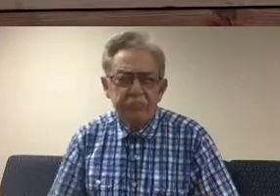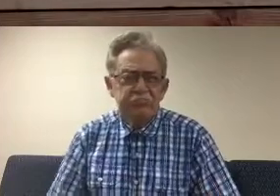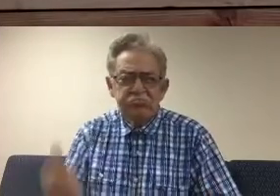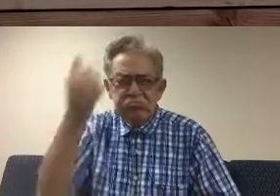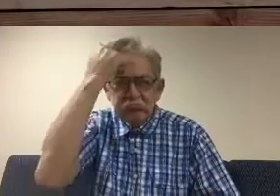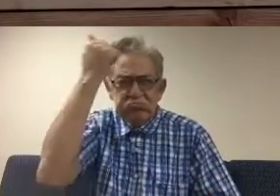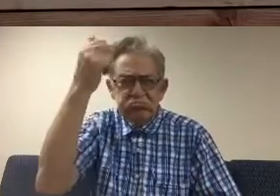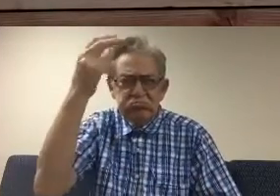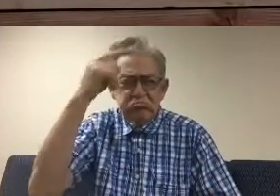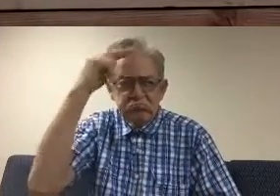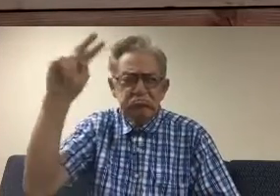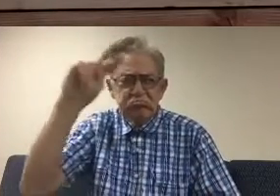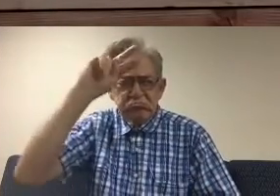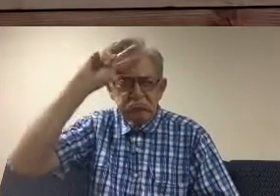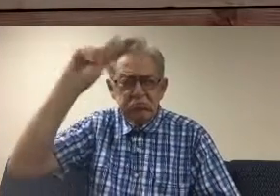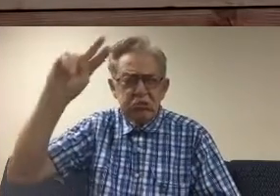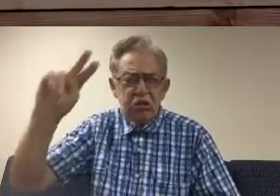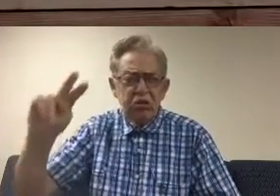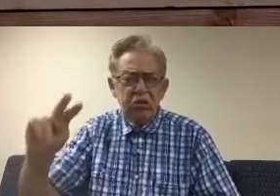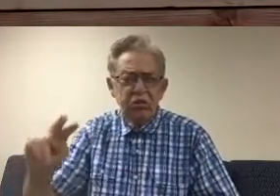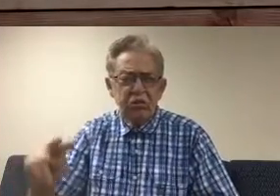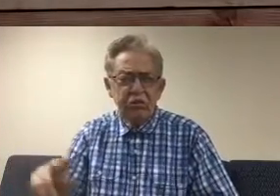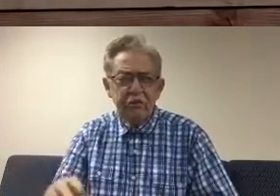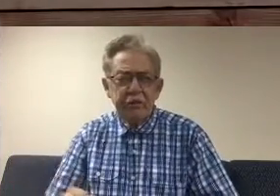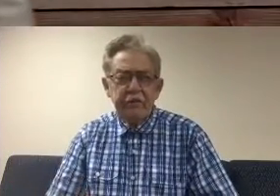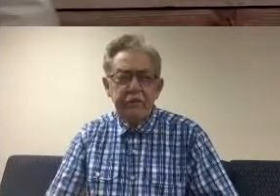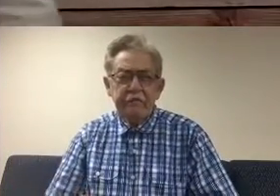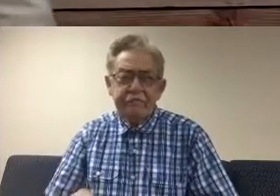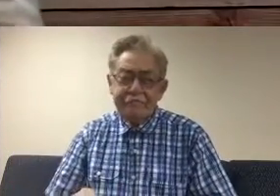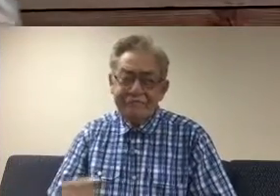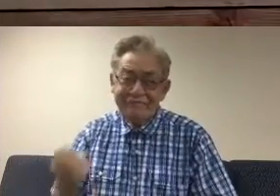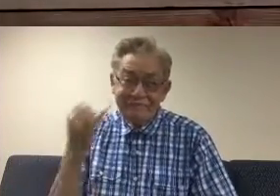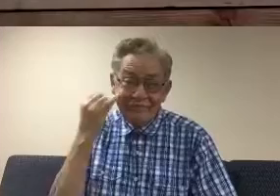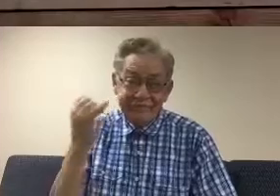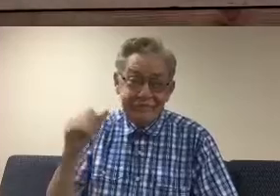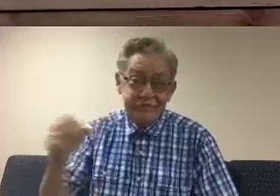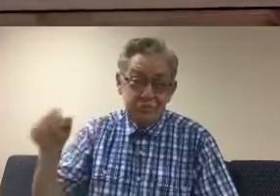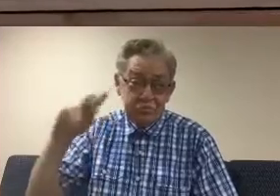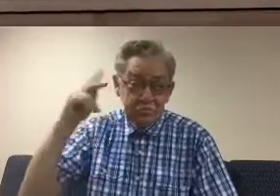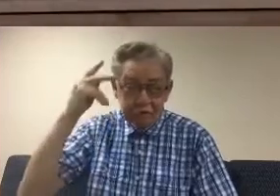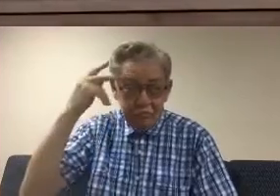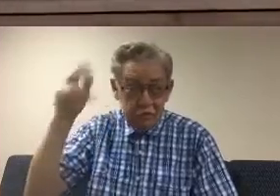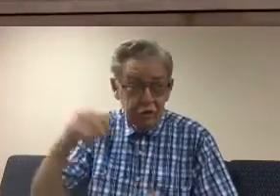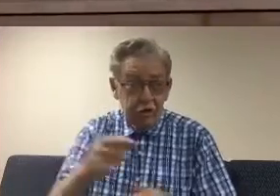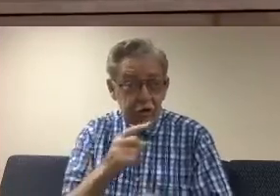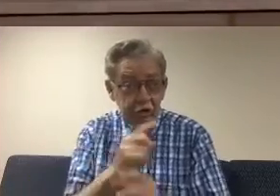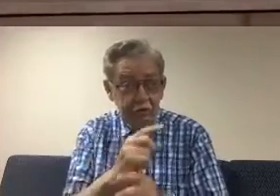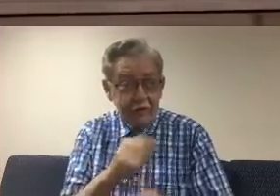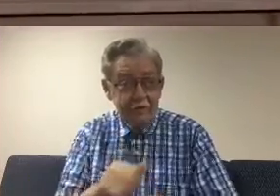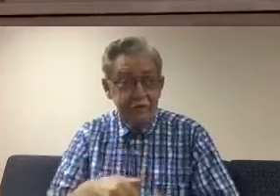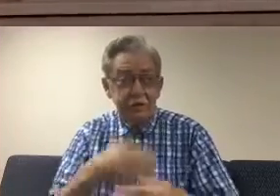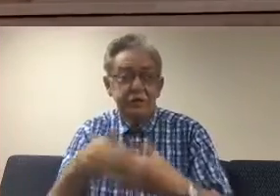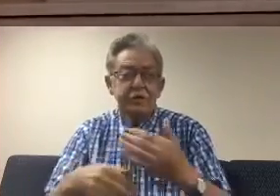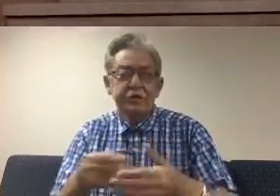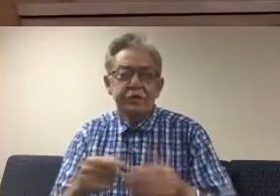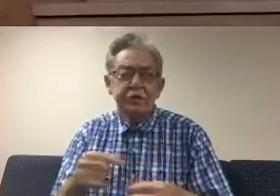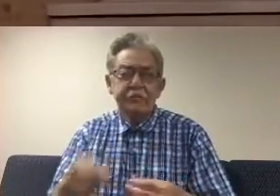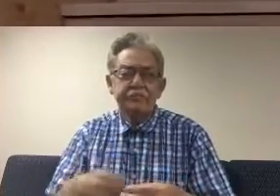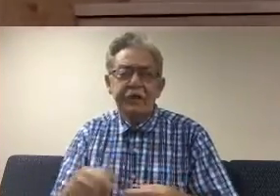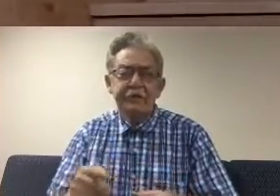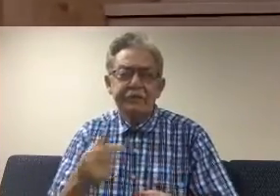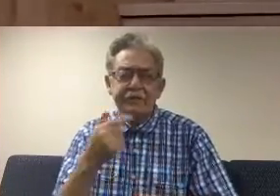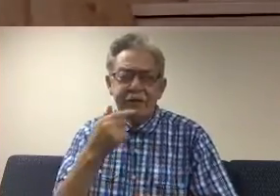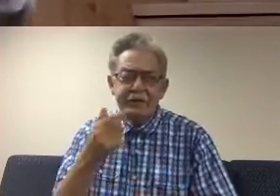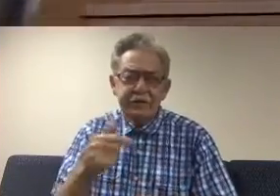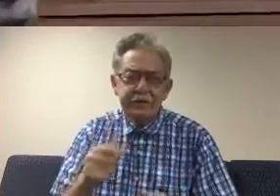ignorance. Well, if that was politically incorrect, it was nothing compared to the next thing that he's about to say, which is one of the